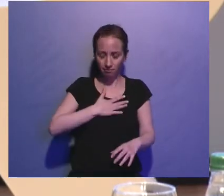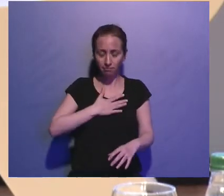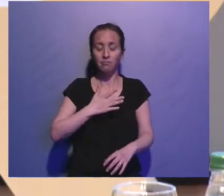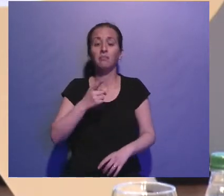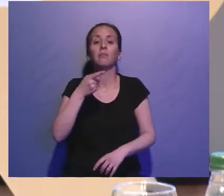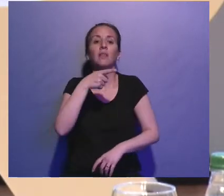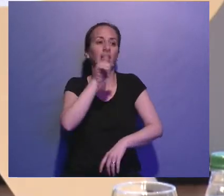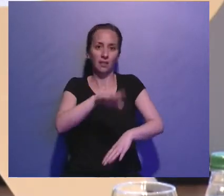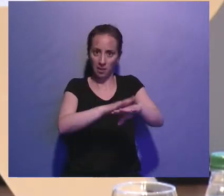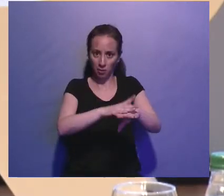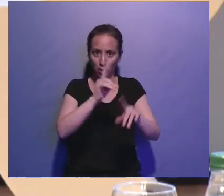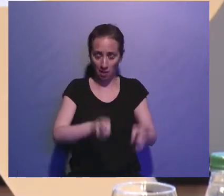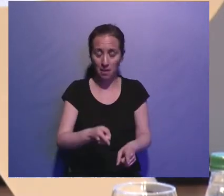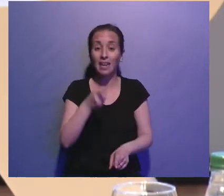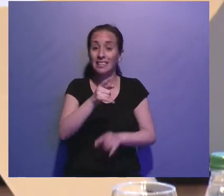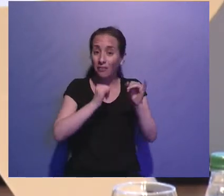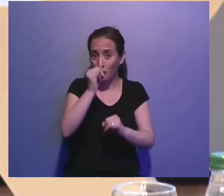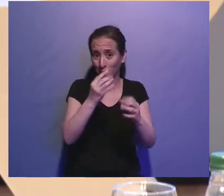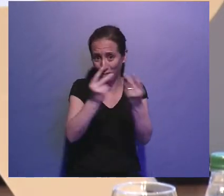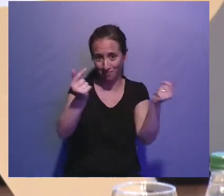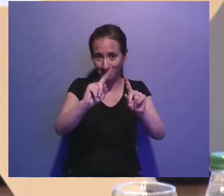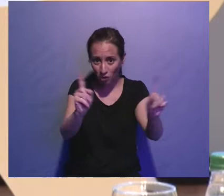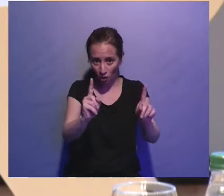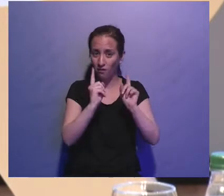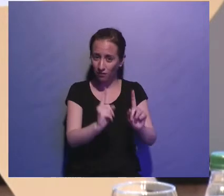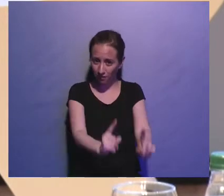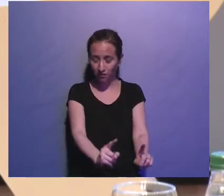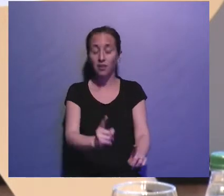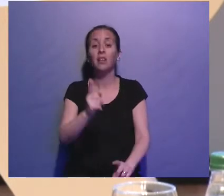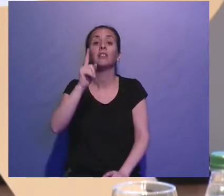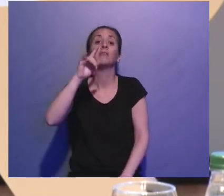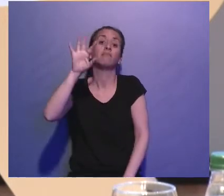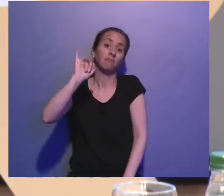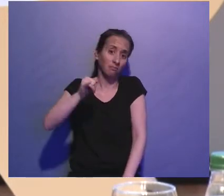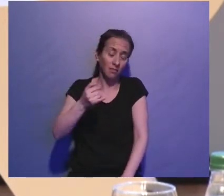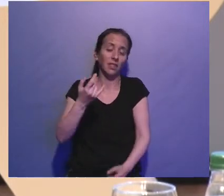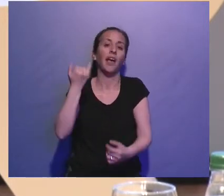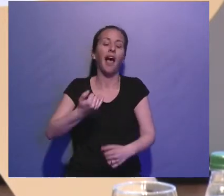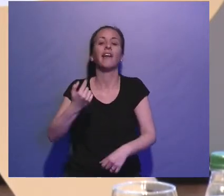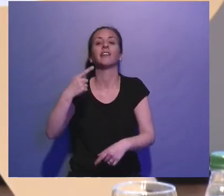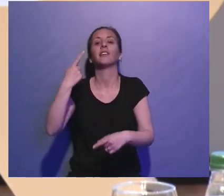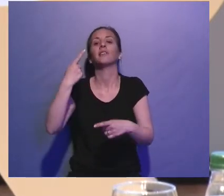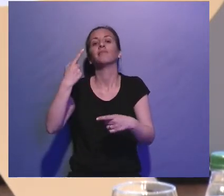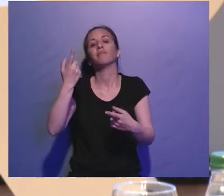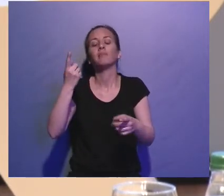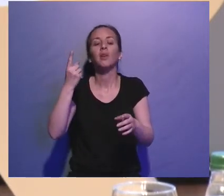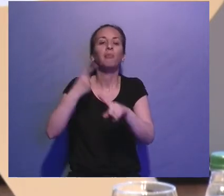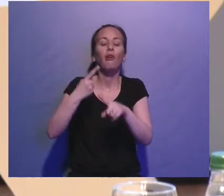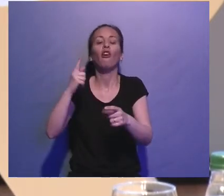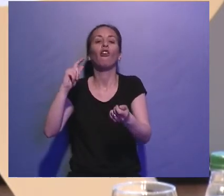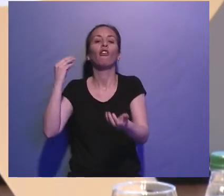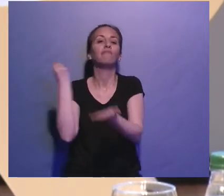And while we have had issues with mayoral transitions affecting the willingness of those people to actually do their work,